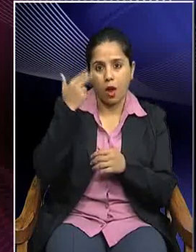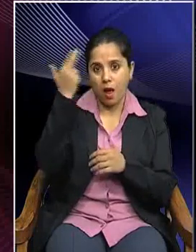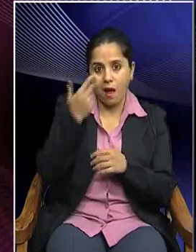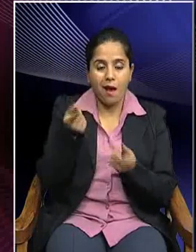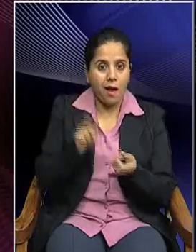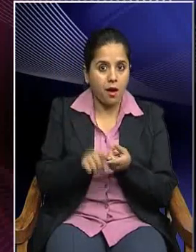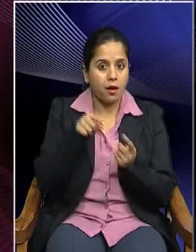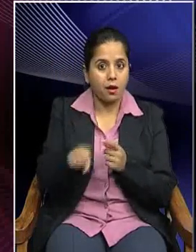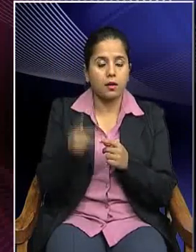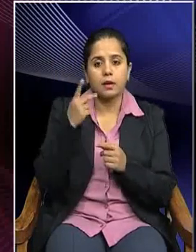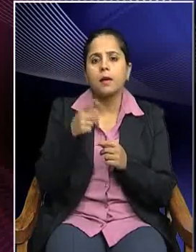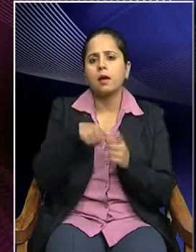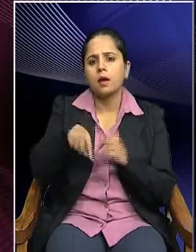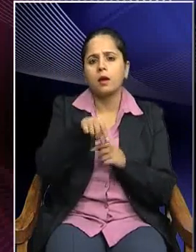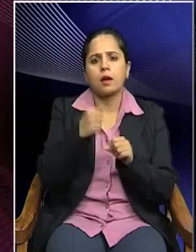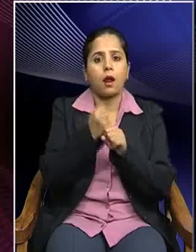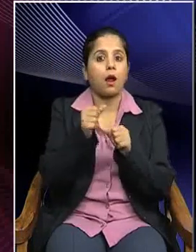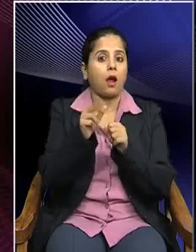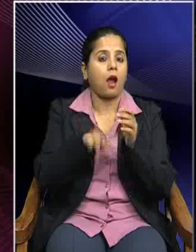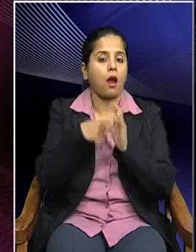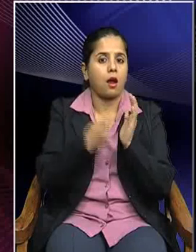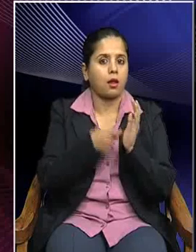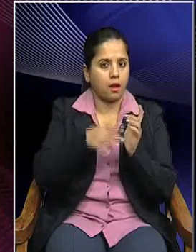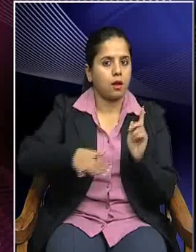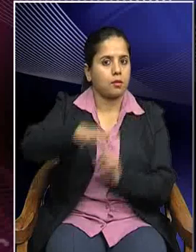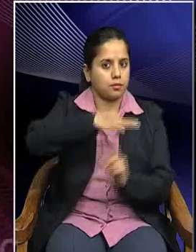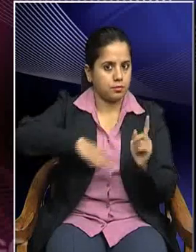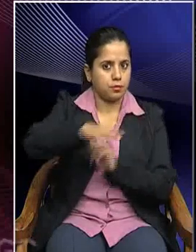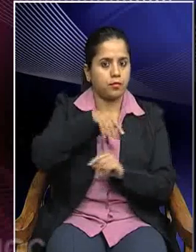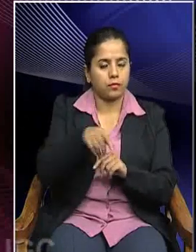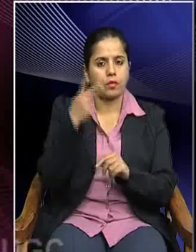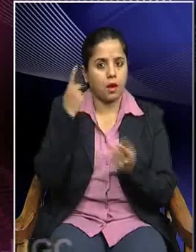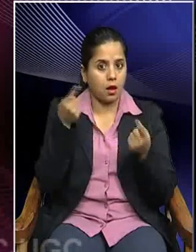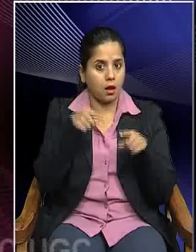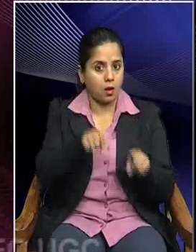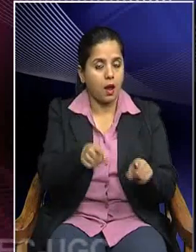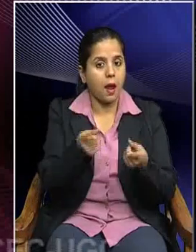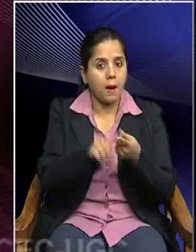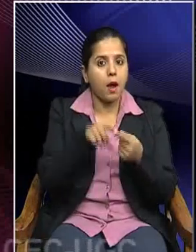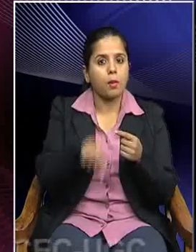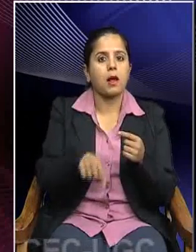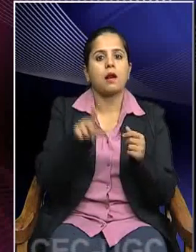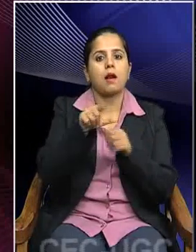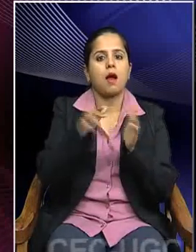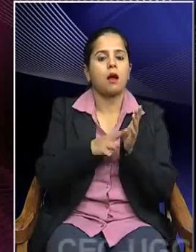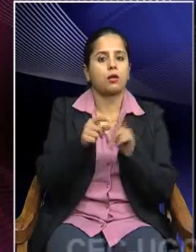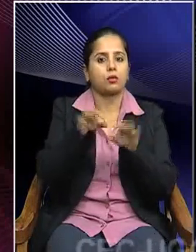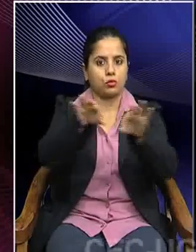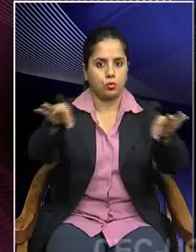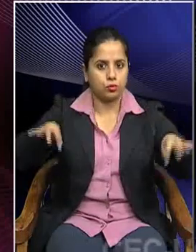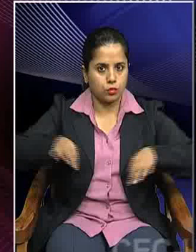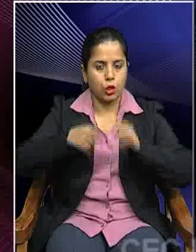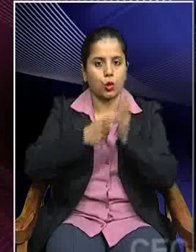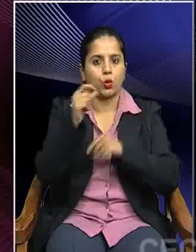that developed in Gandhar area, which happens to be along the land route between India